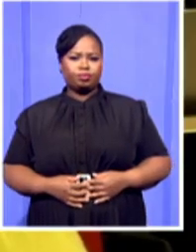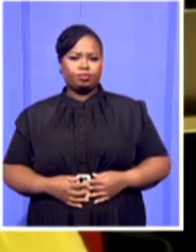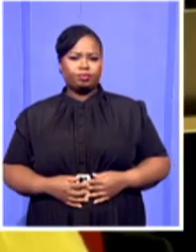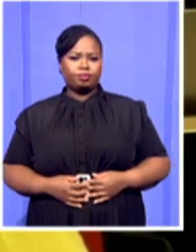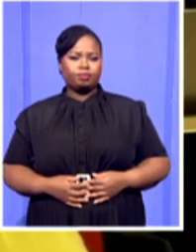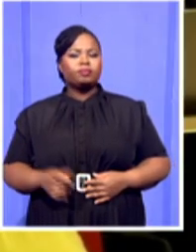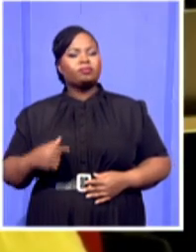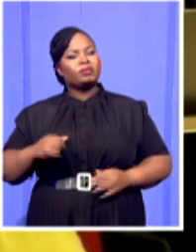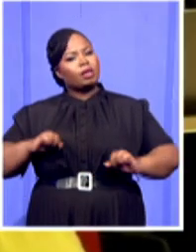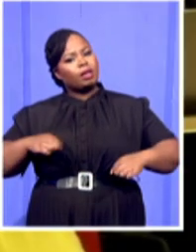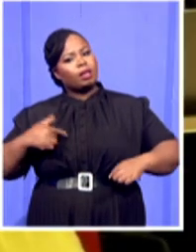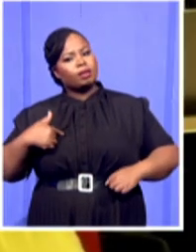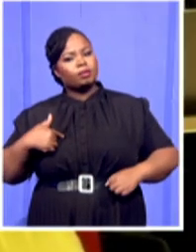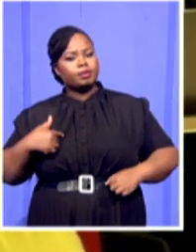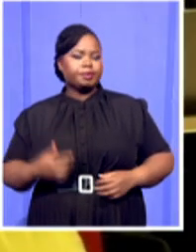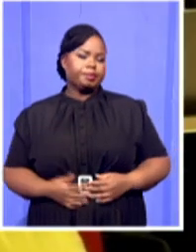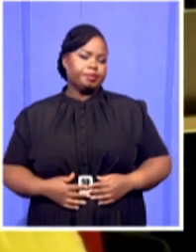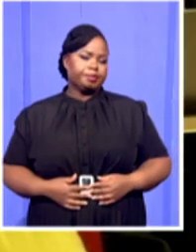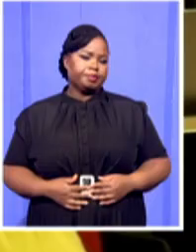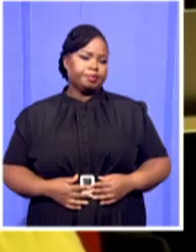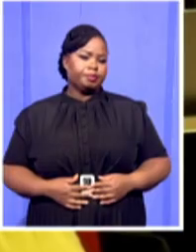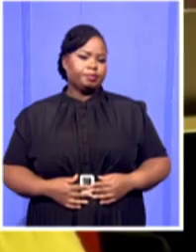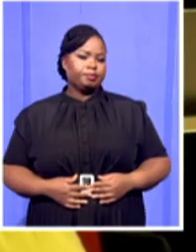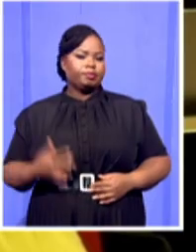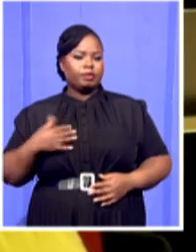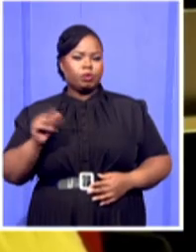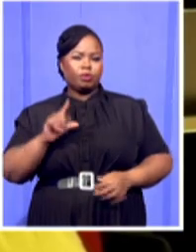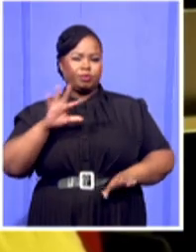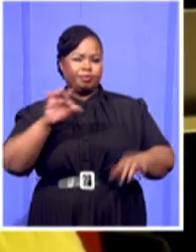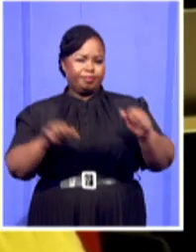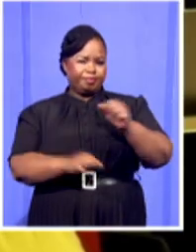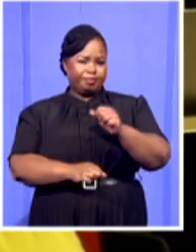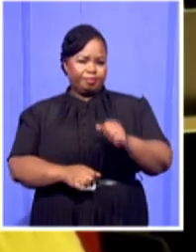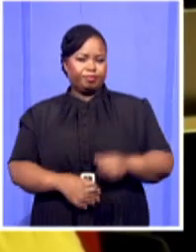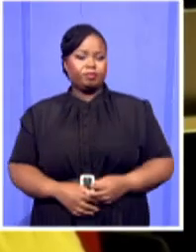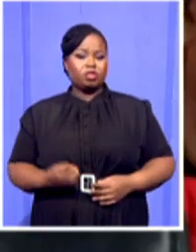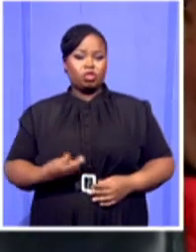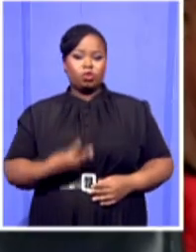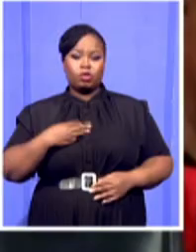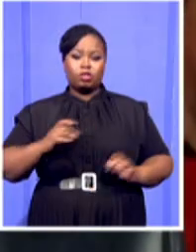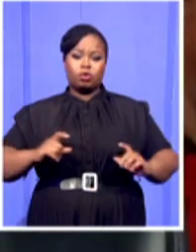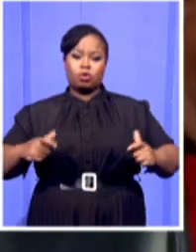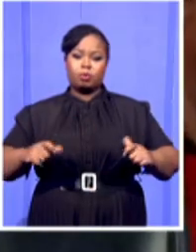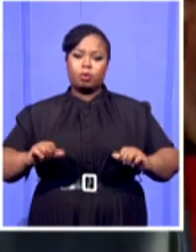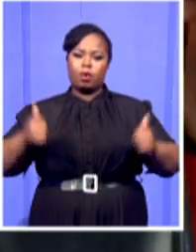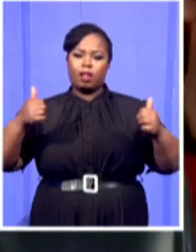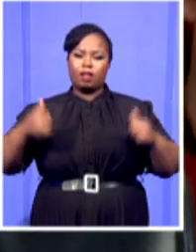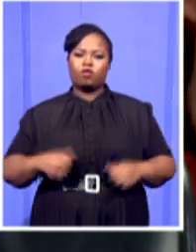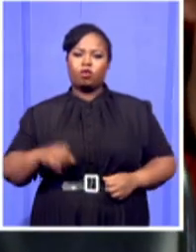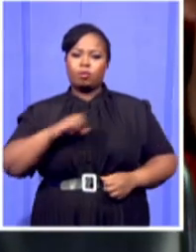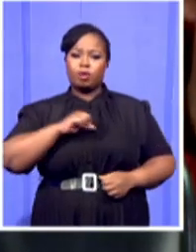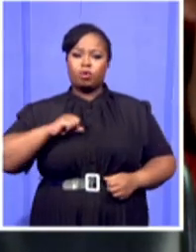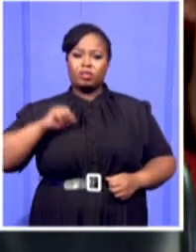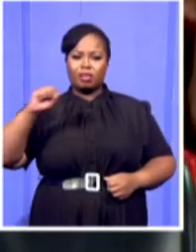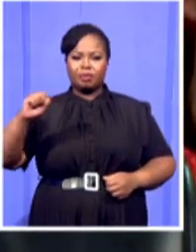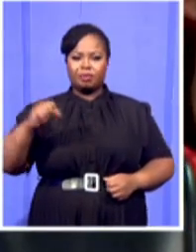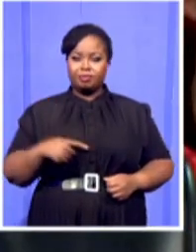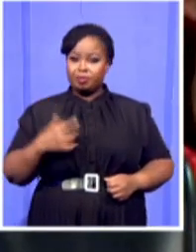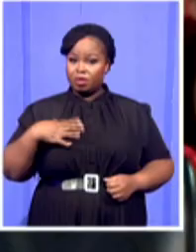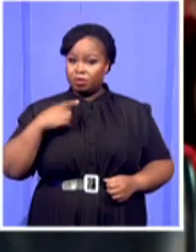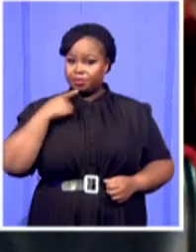And allow me, as I conclude, wishing this Congress well on behalf of COSATU, and say